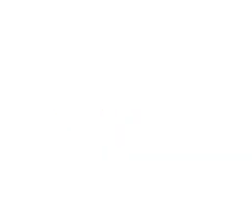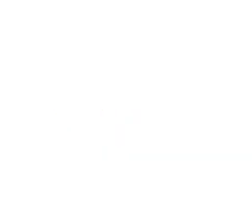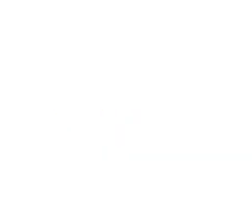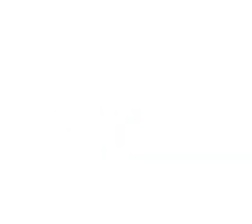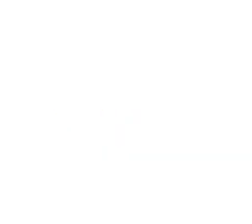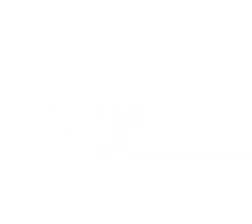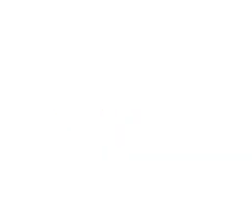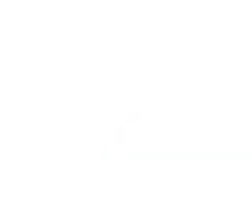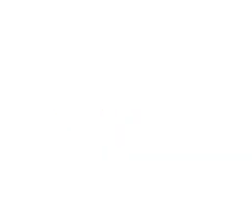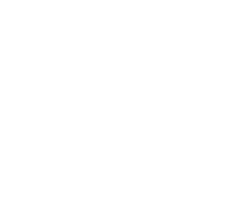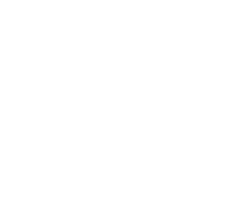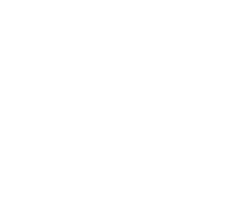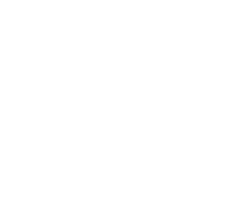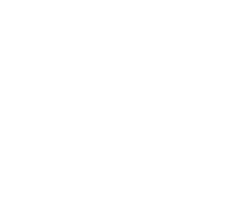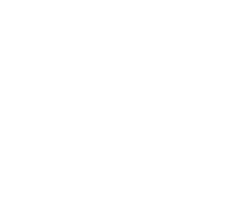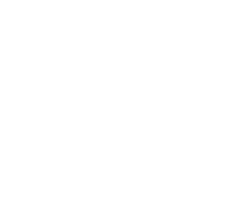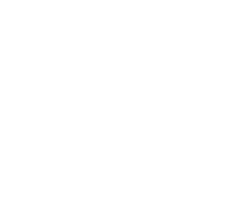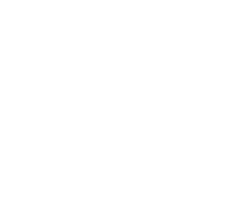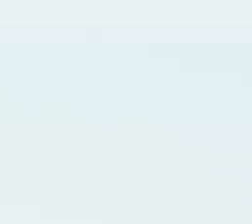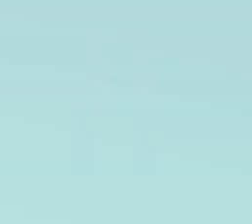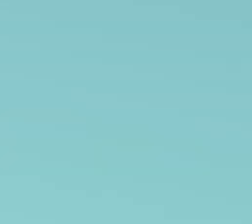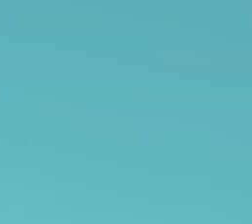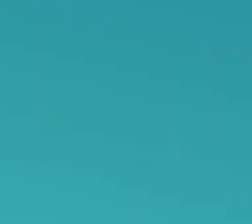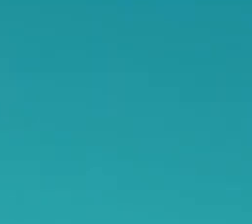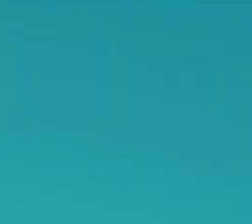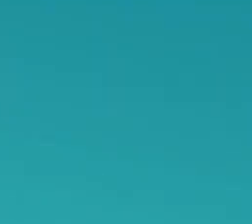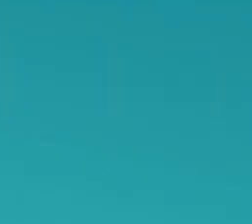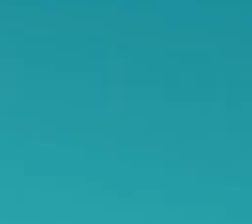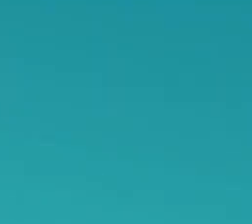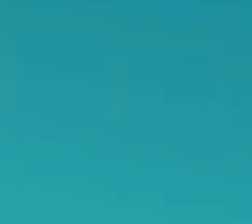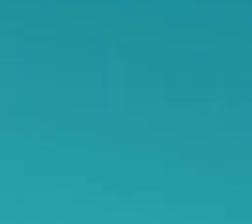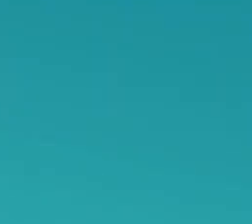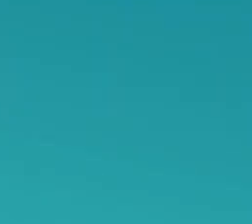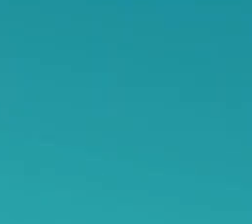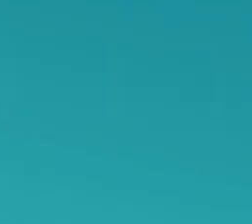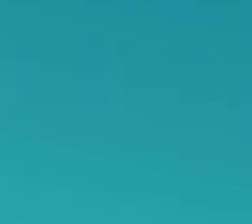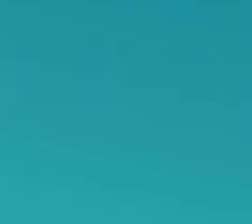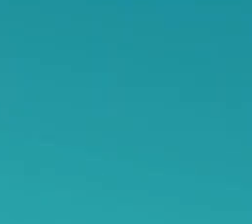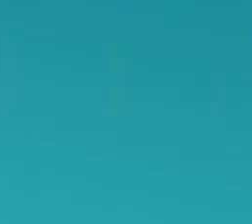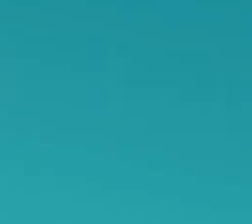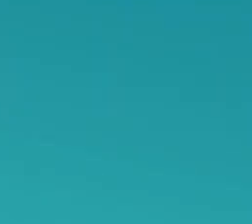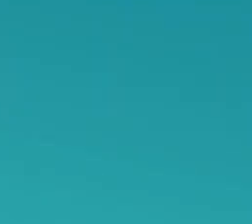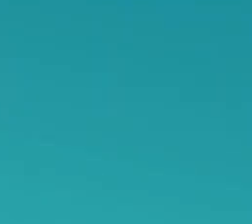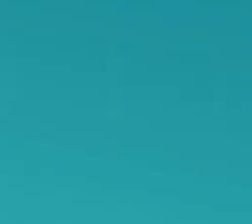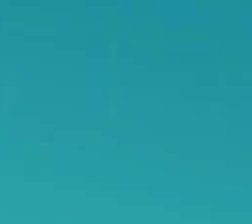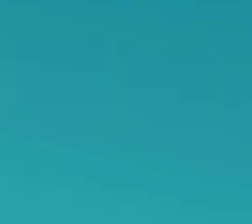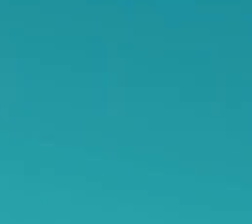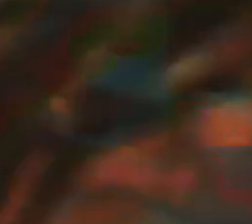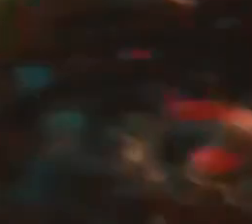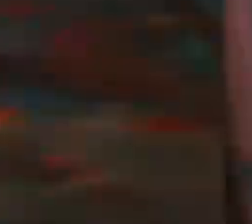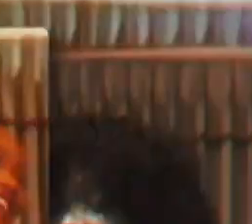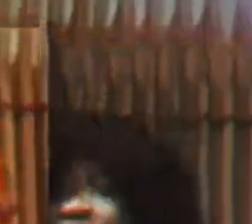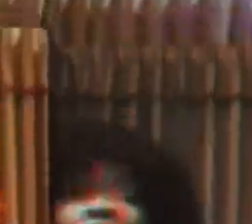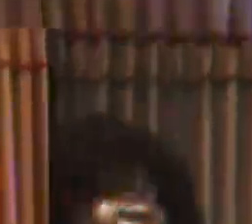over. Protect yourself while protecting others. A message from the Ministry of Health and Wellness.